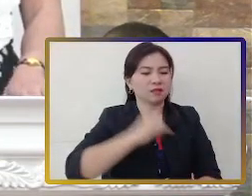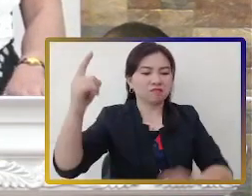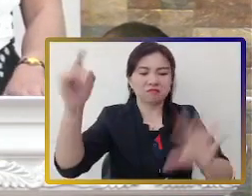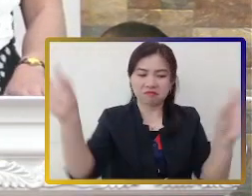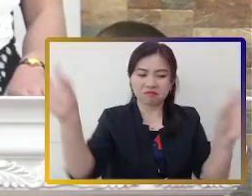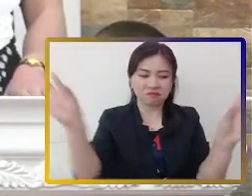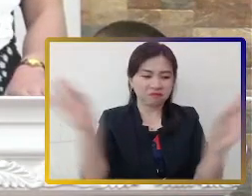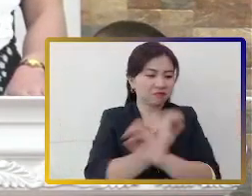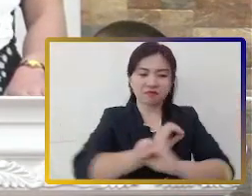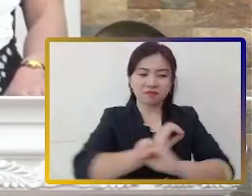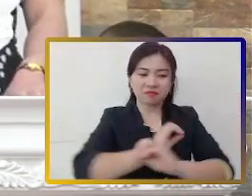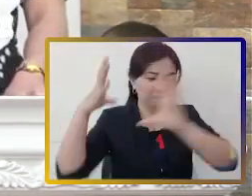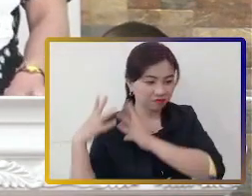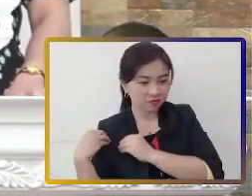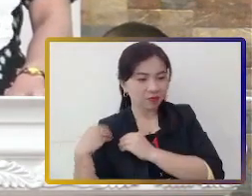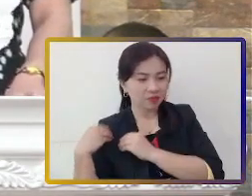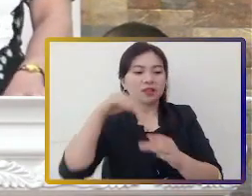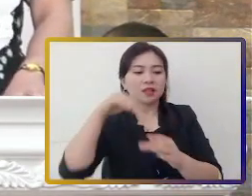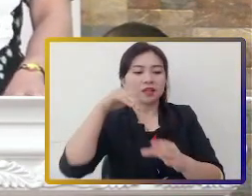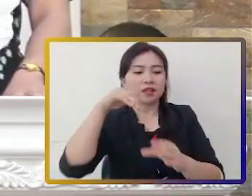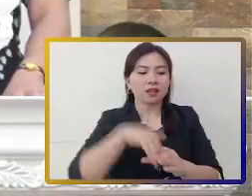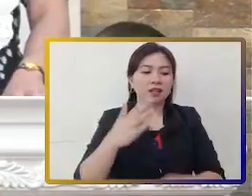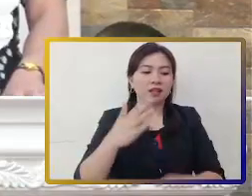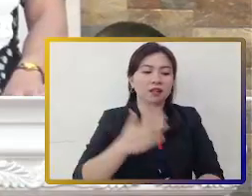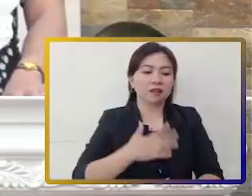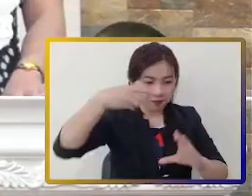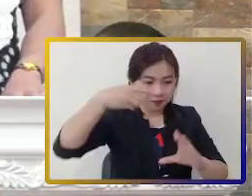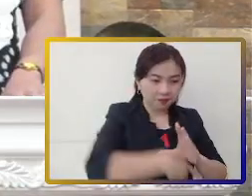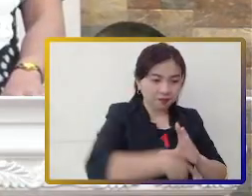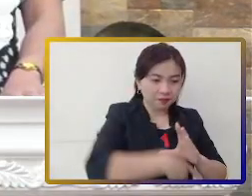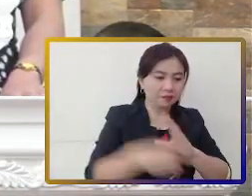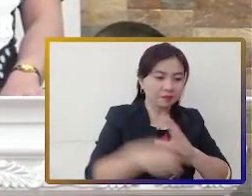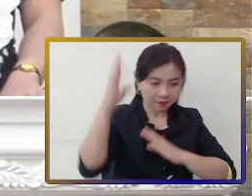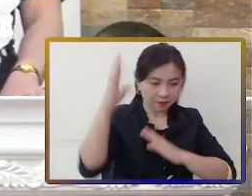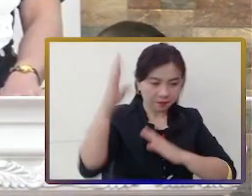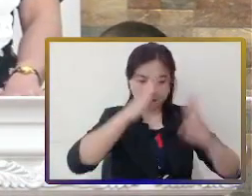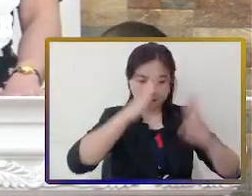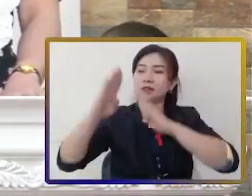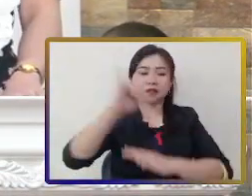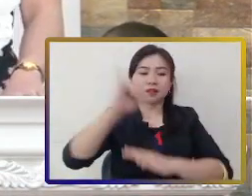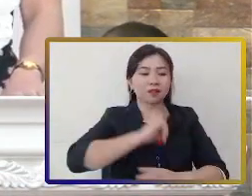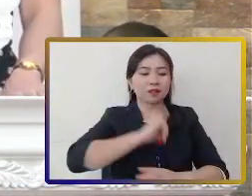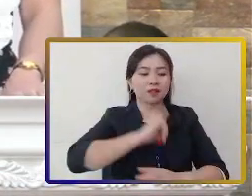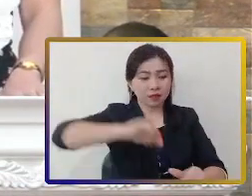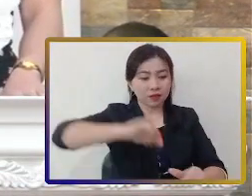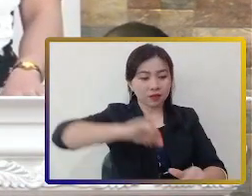me all hope was gone, and in my deep despair,